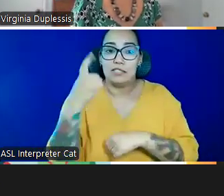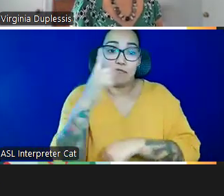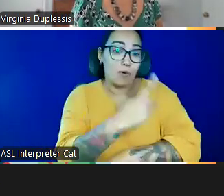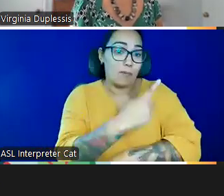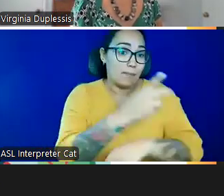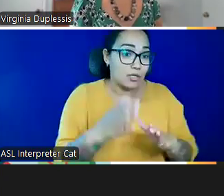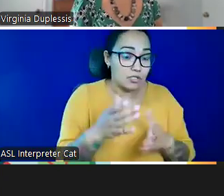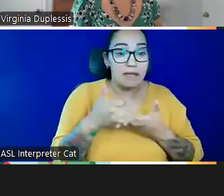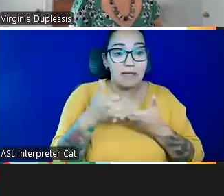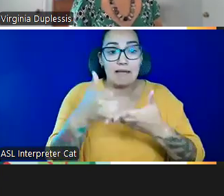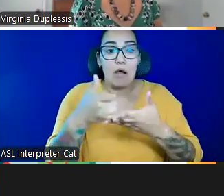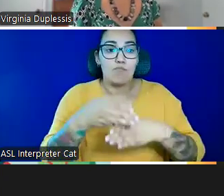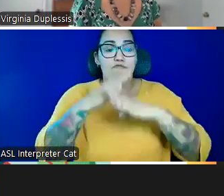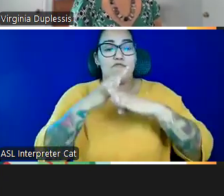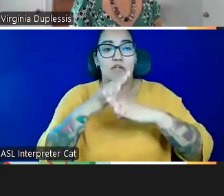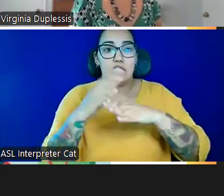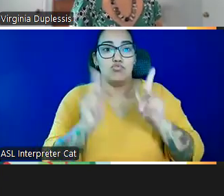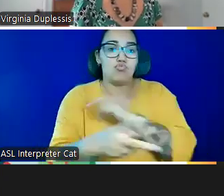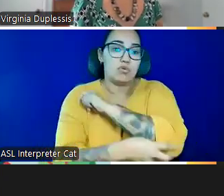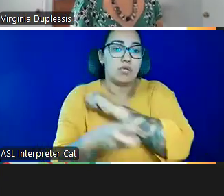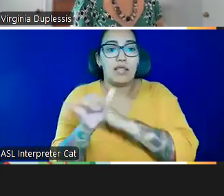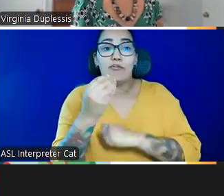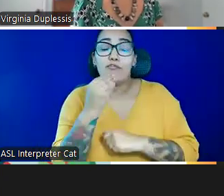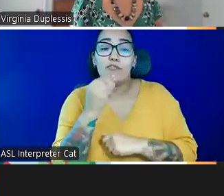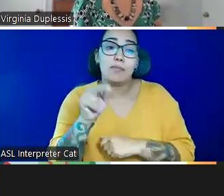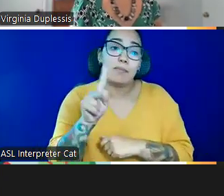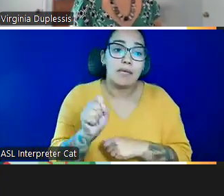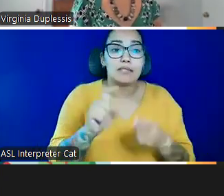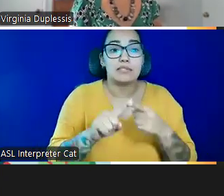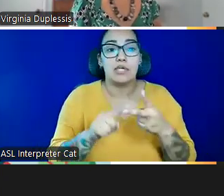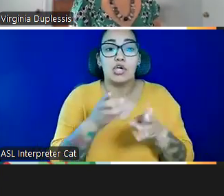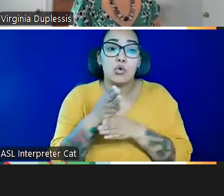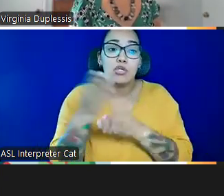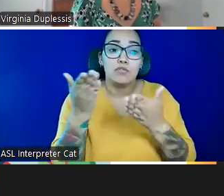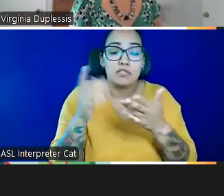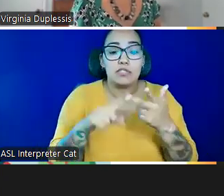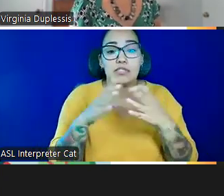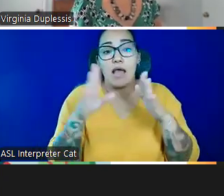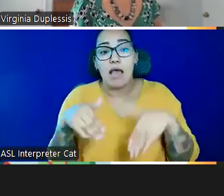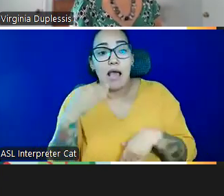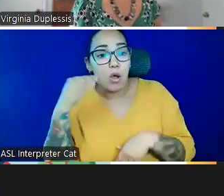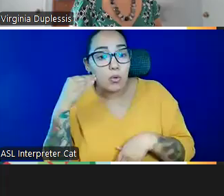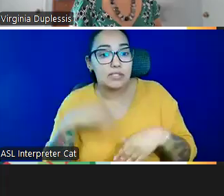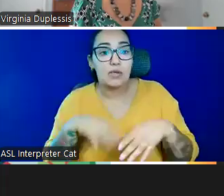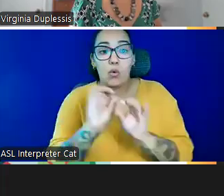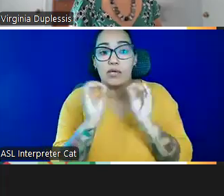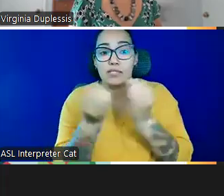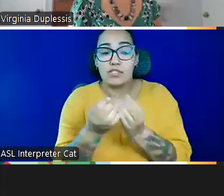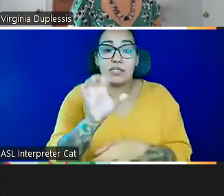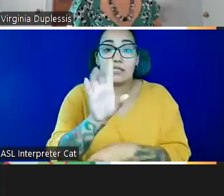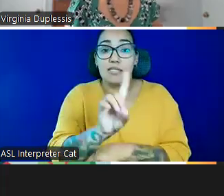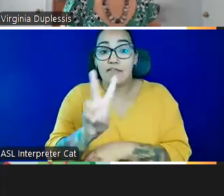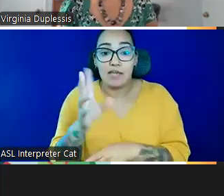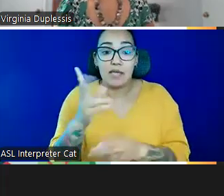can help prevent human trafficking, such as food banks, career services, housing organizations, domestic violence programs, or legal